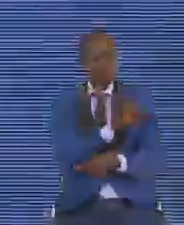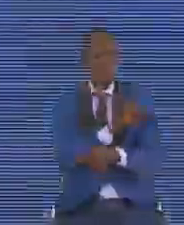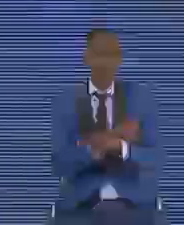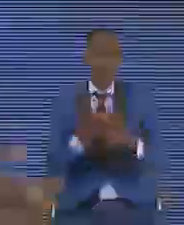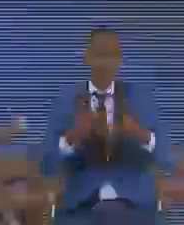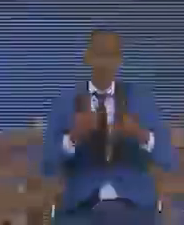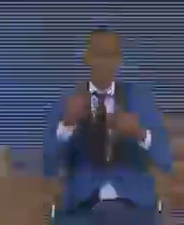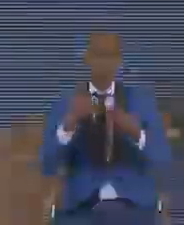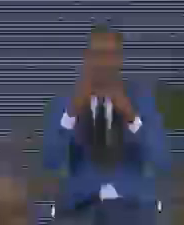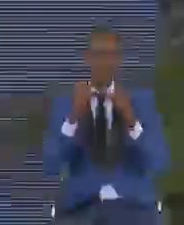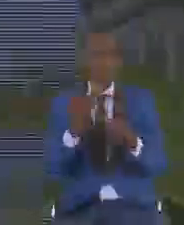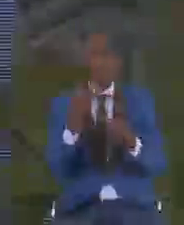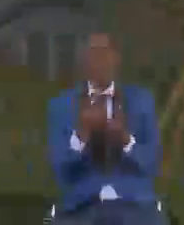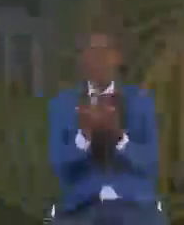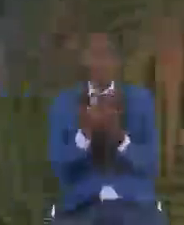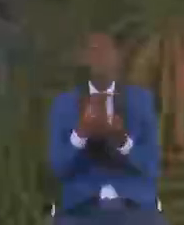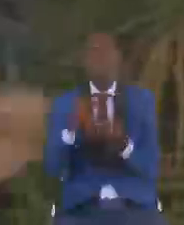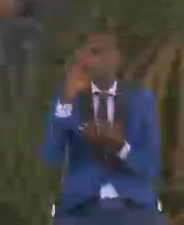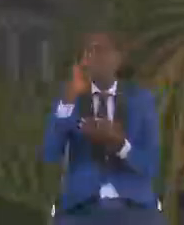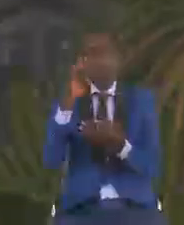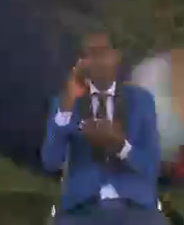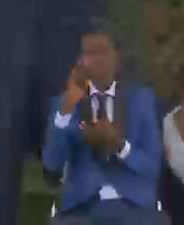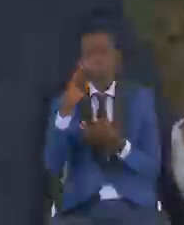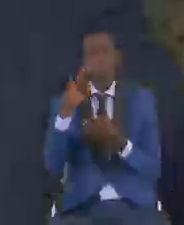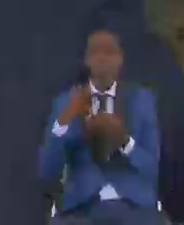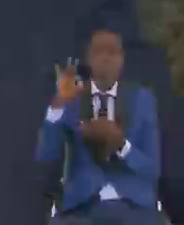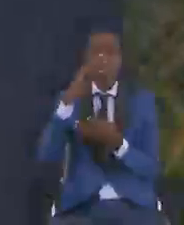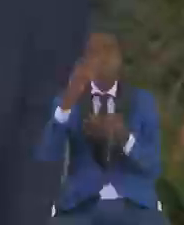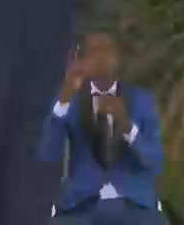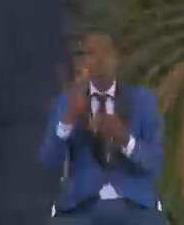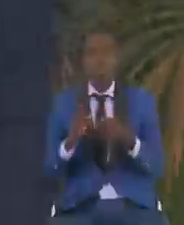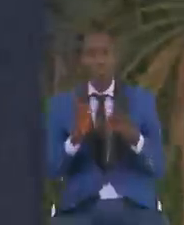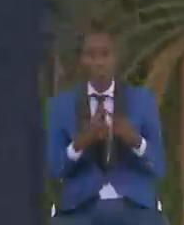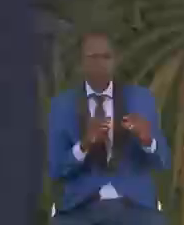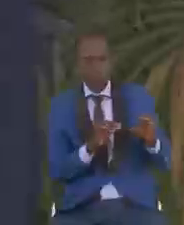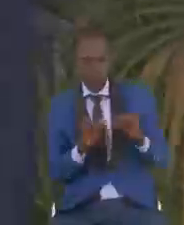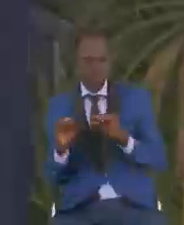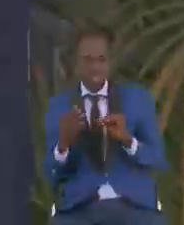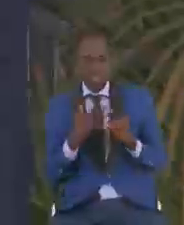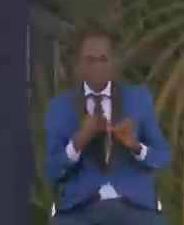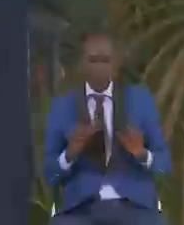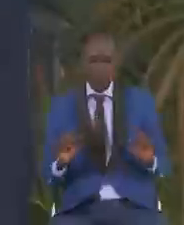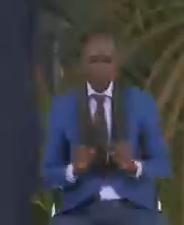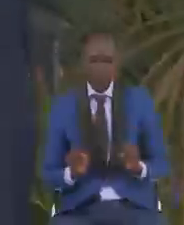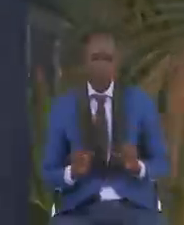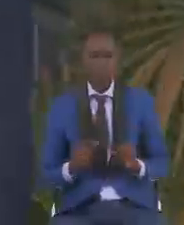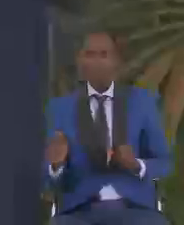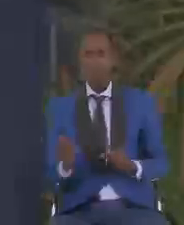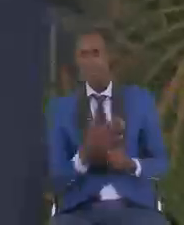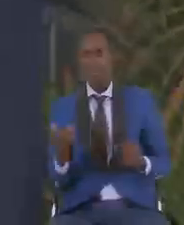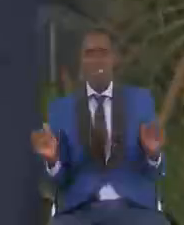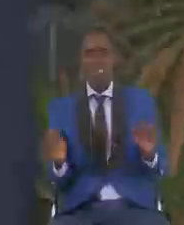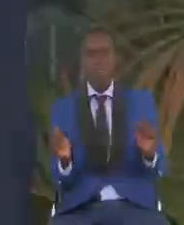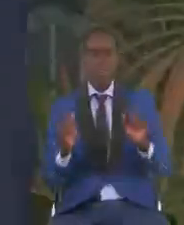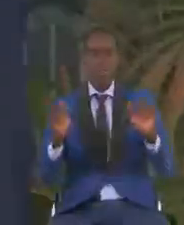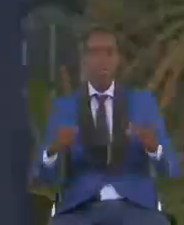power of the Spirit of God to move and to shake anything shakable in the